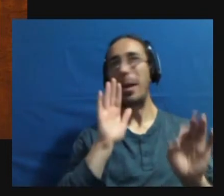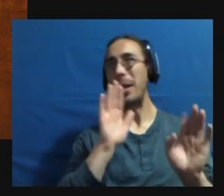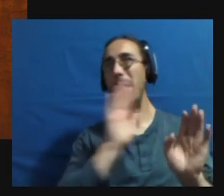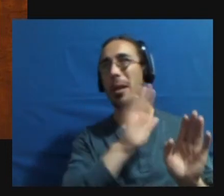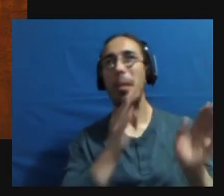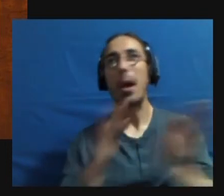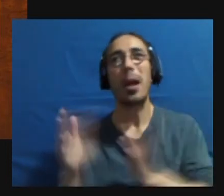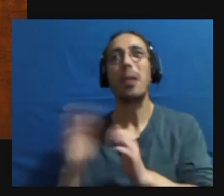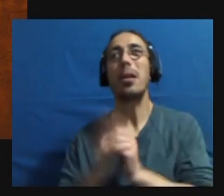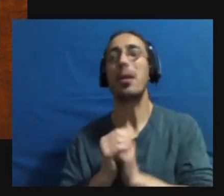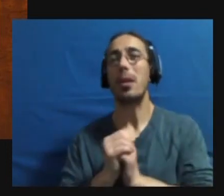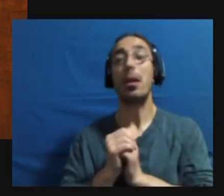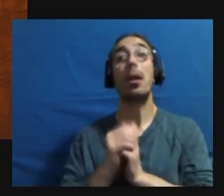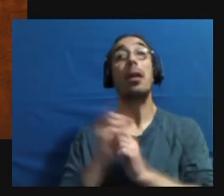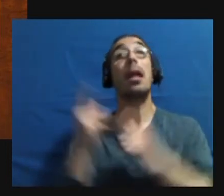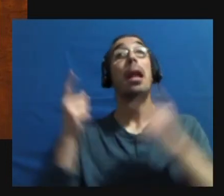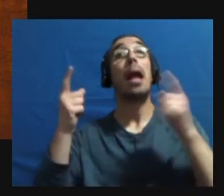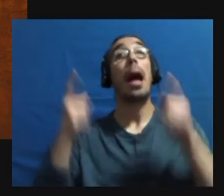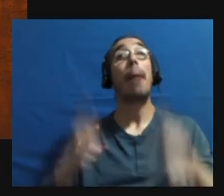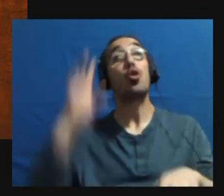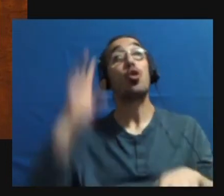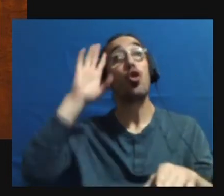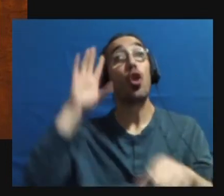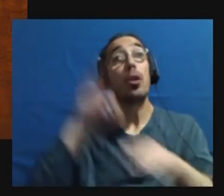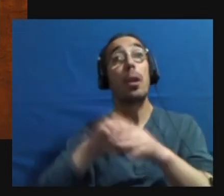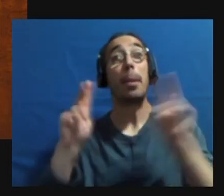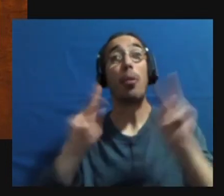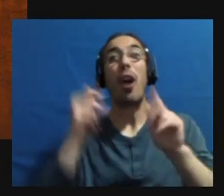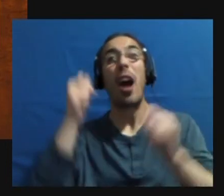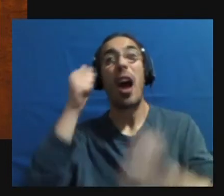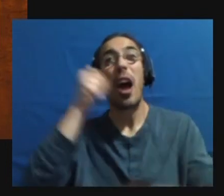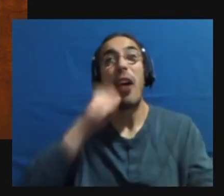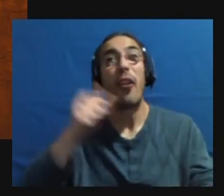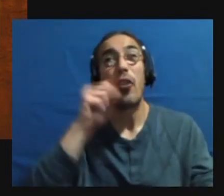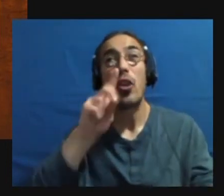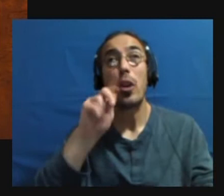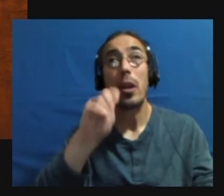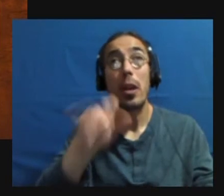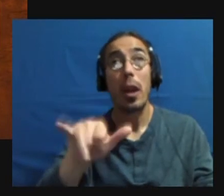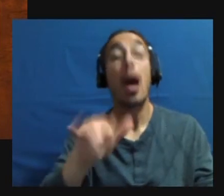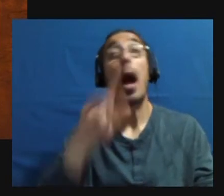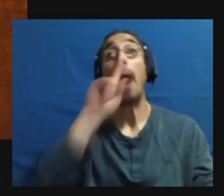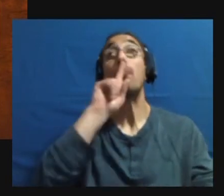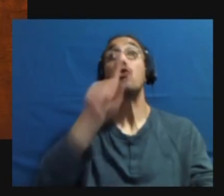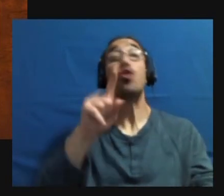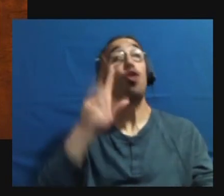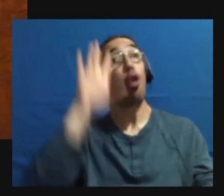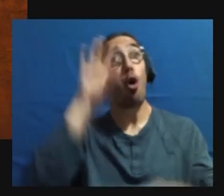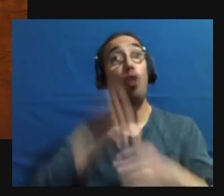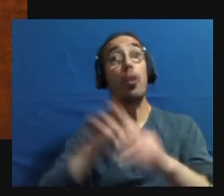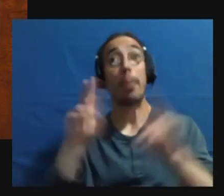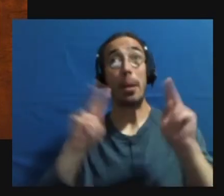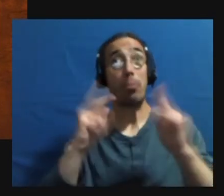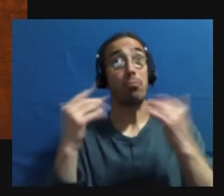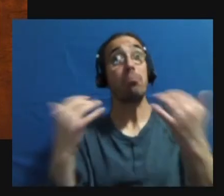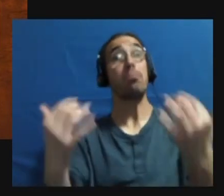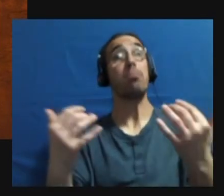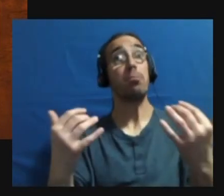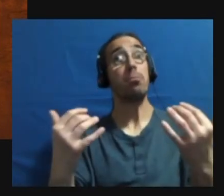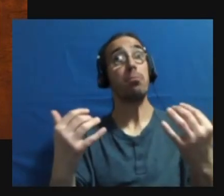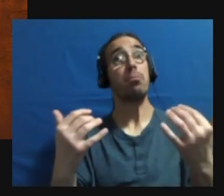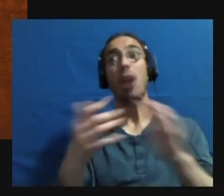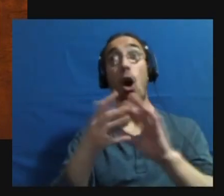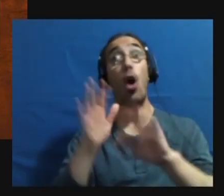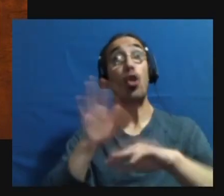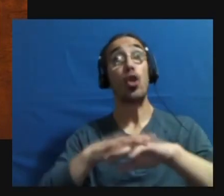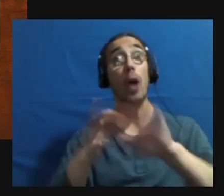happens to autistic people every day. I'm sure that the autistic people in the audience are in the comments saying, yes,